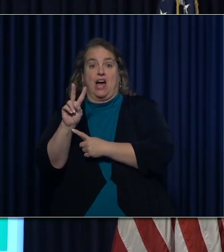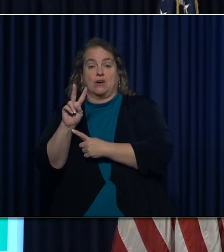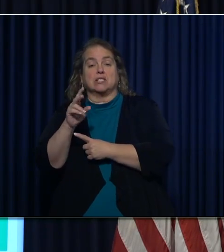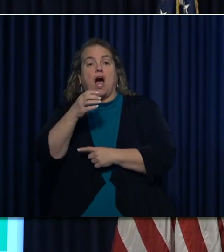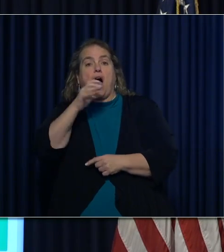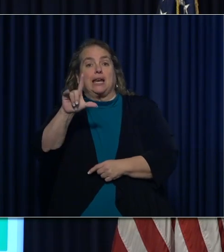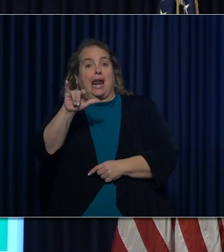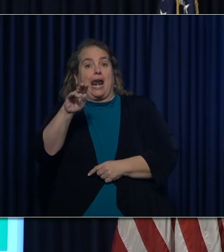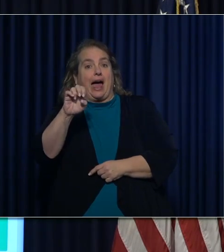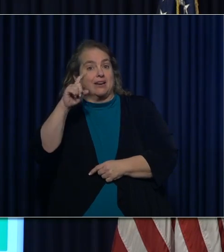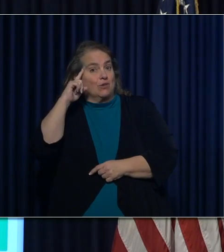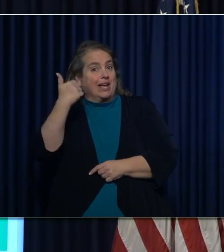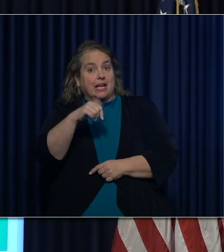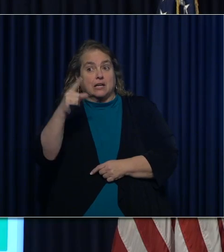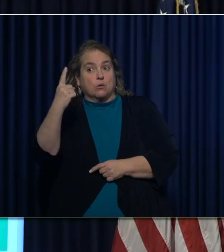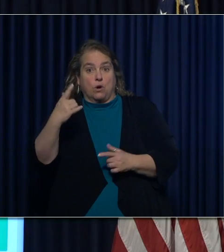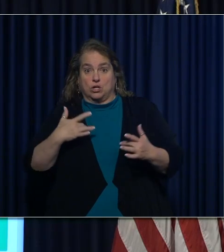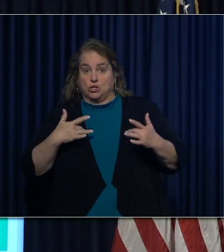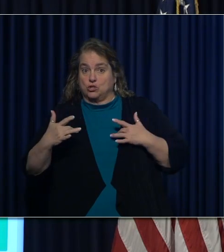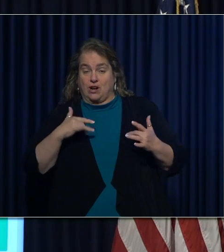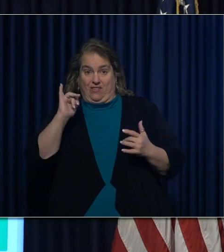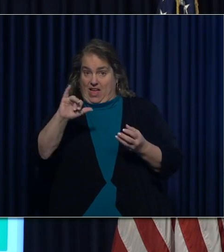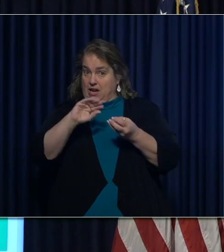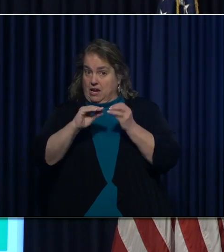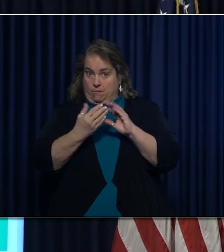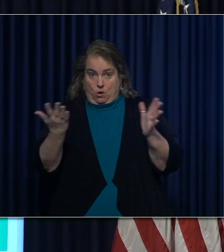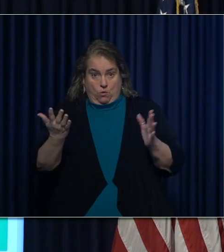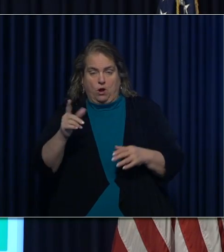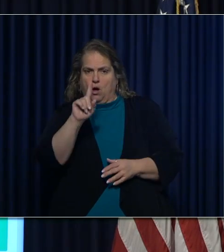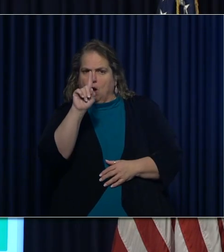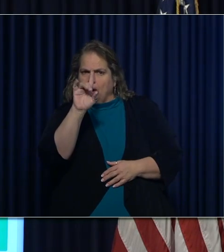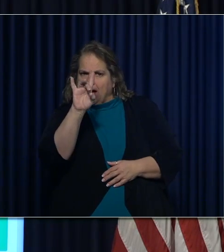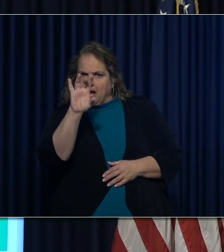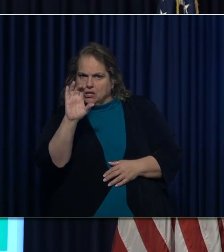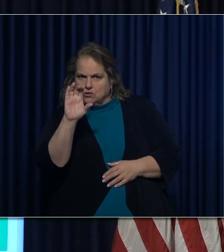anyone concerned, and that number is